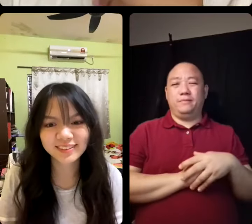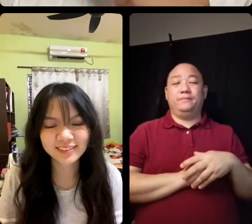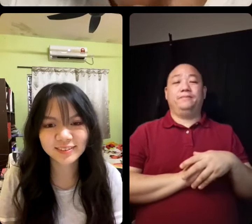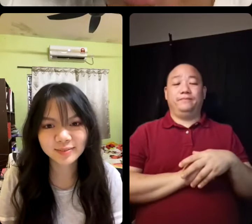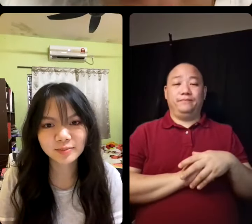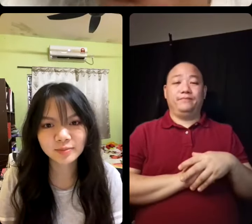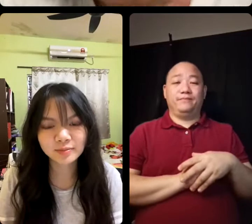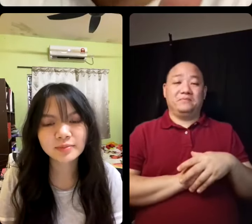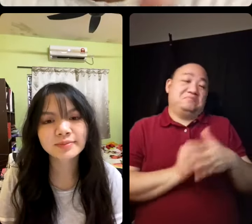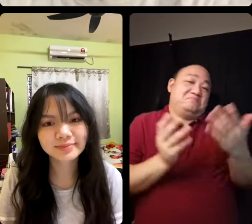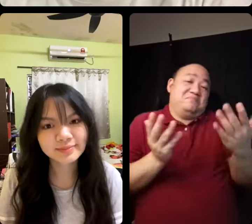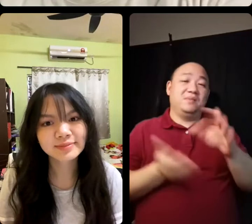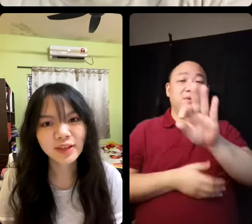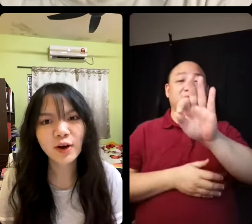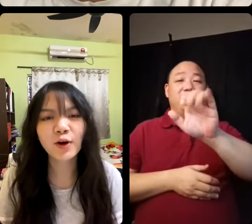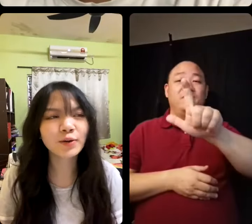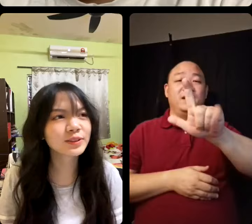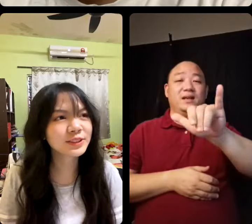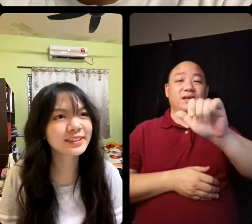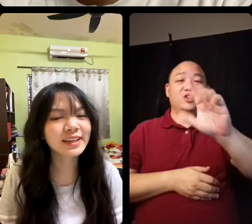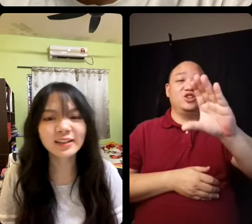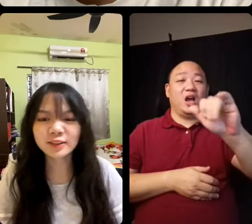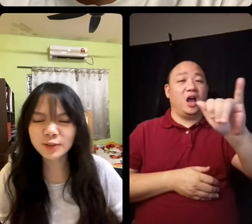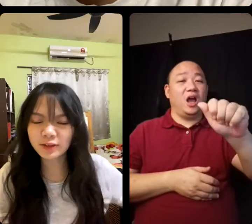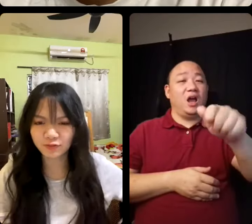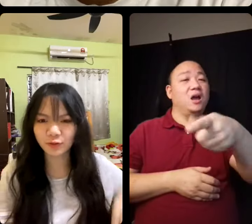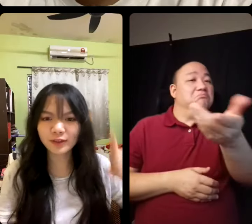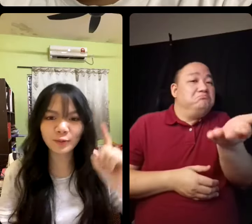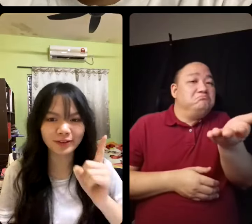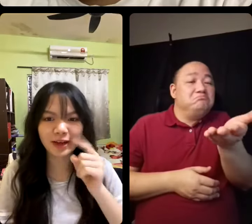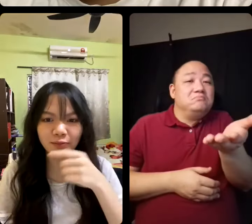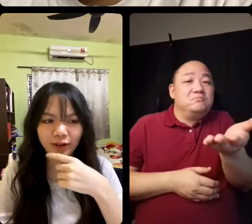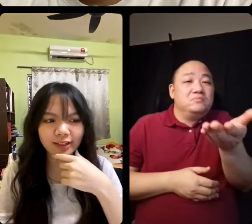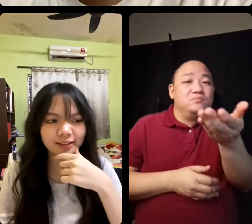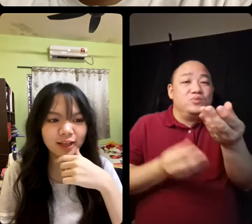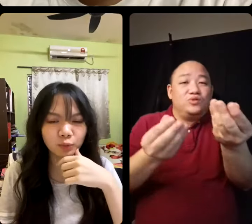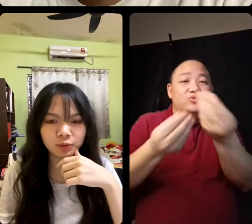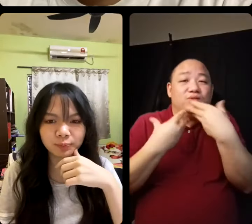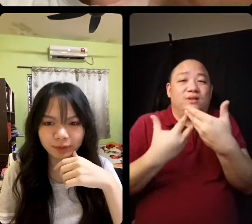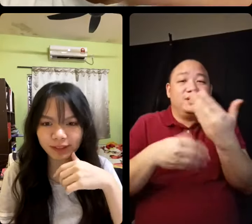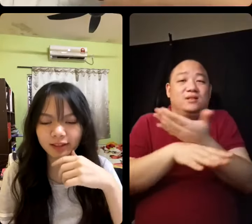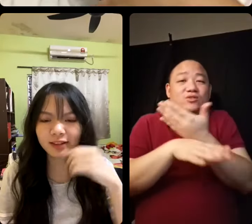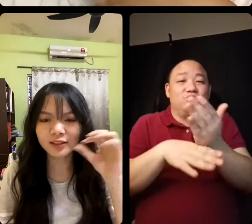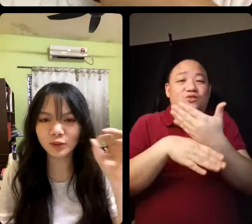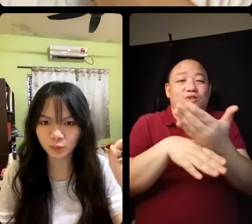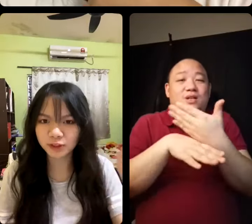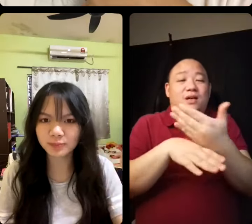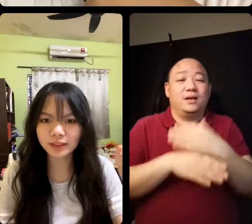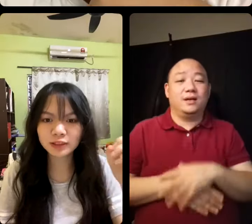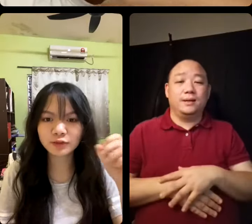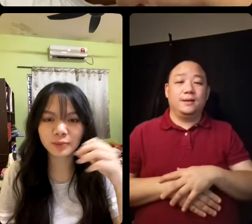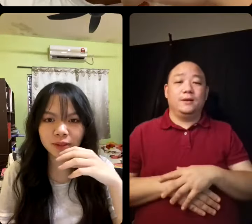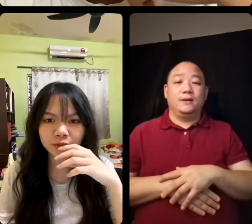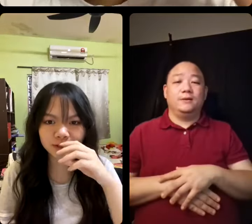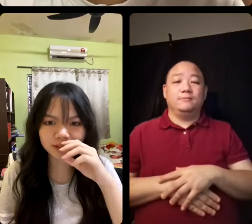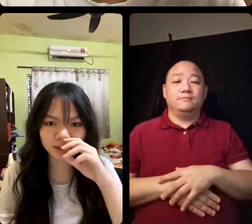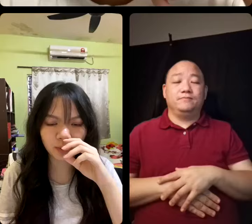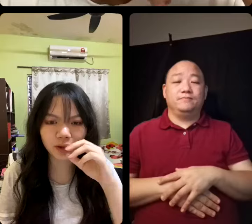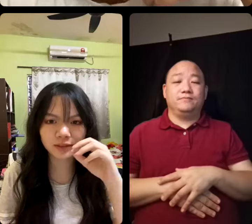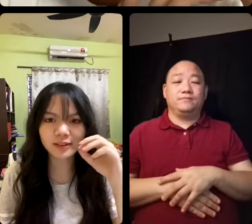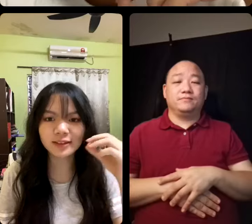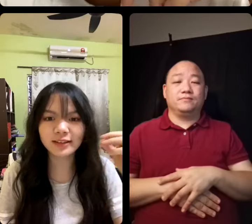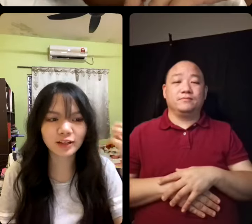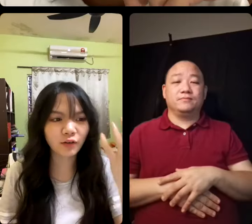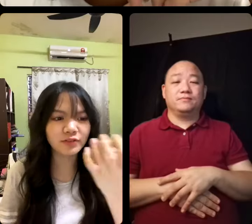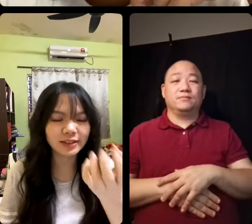can choose one app to share. Yeah. Oh, sure. So if only one app, right, I think I would pick Notion, because for me, Notion is a